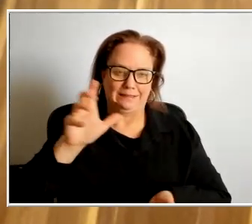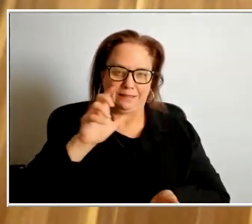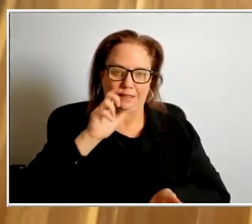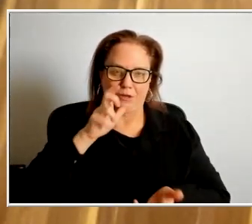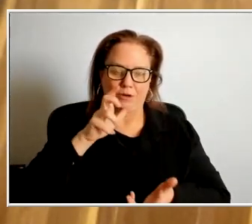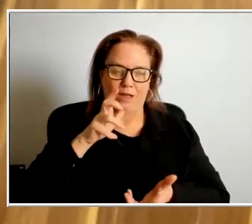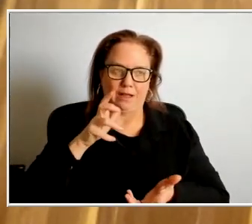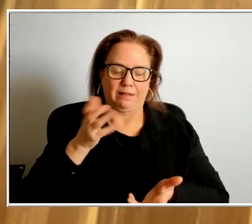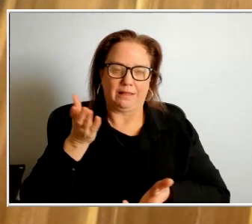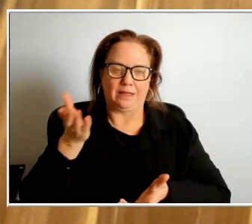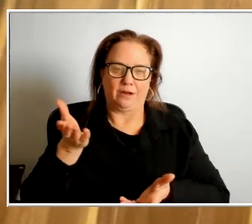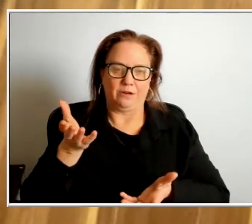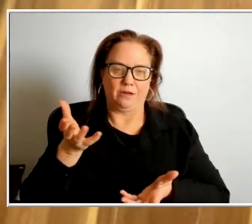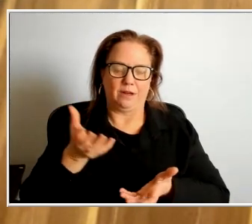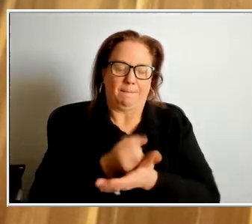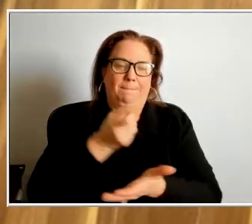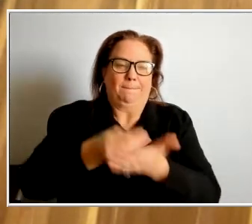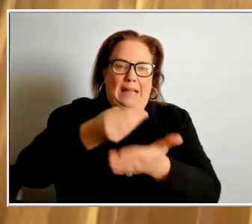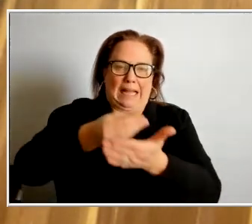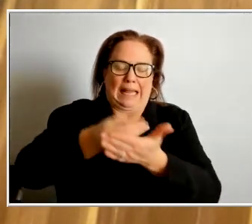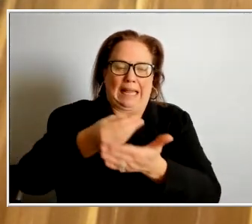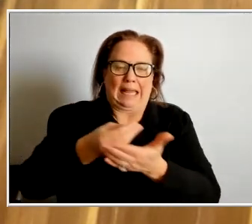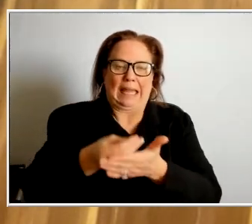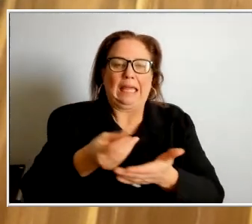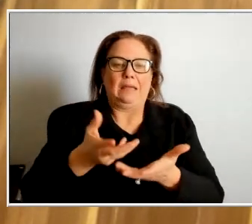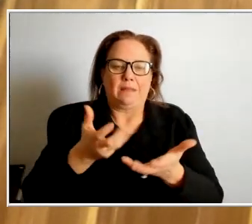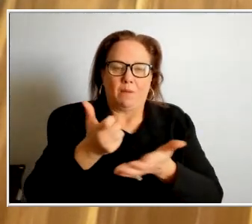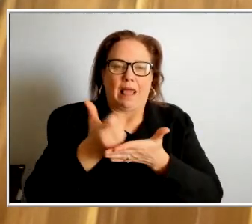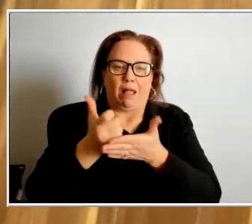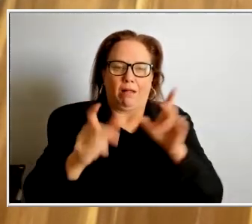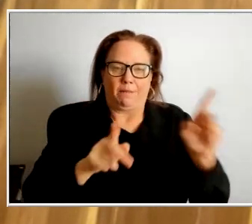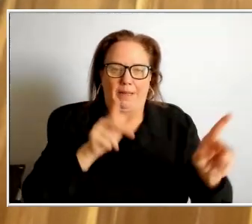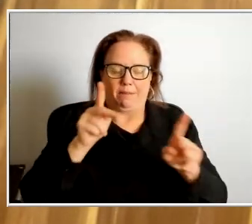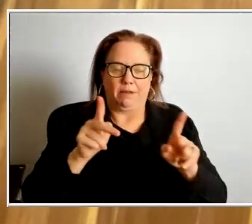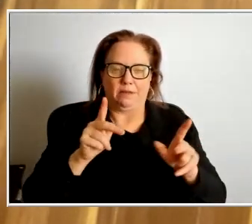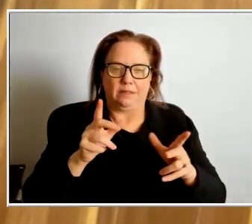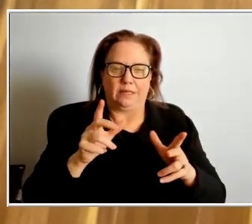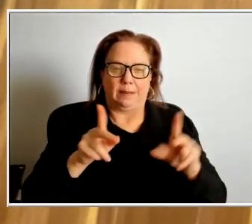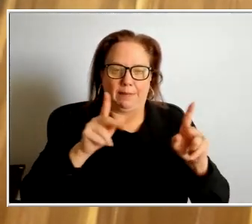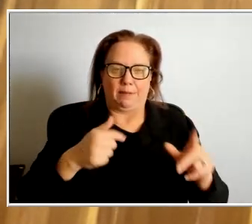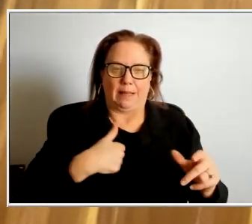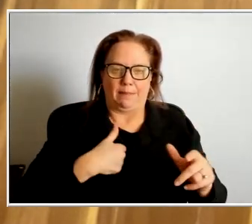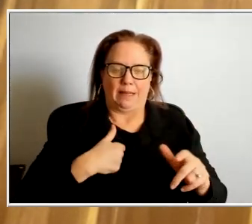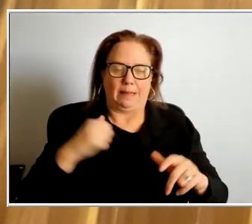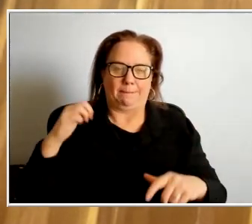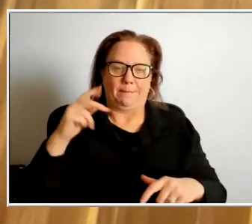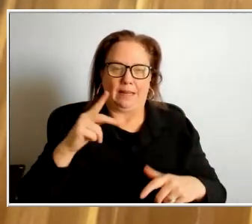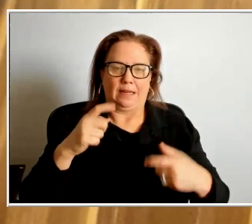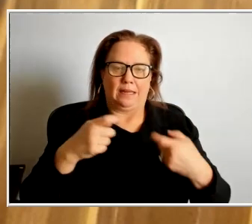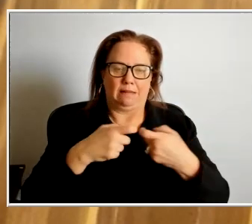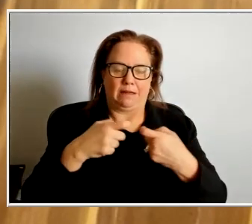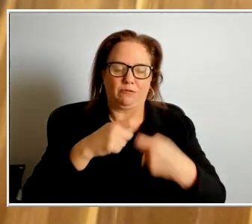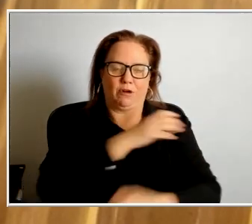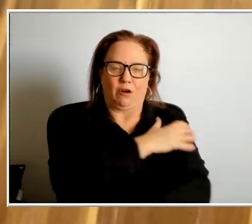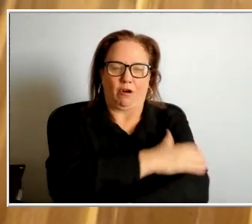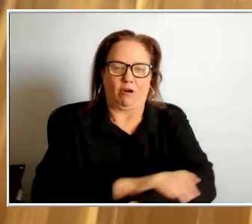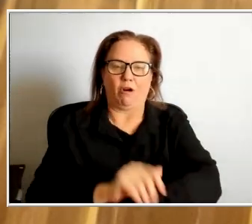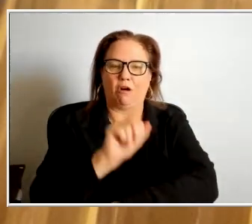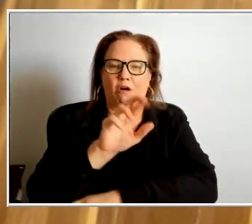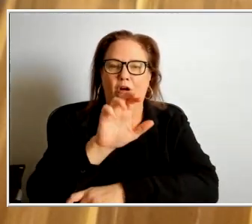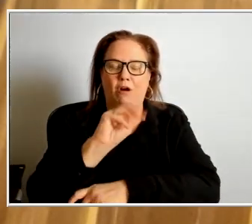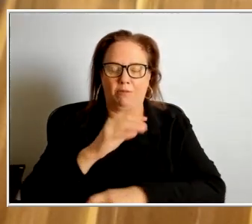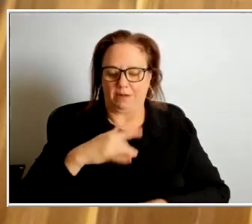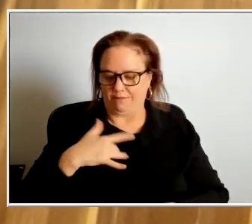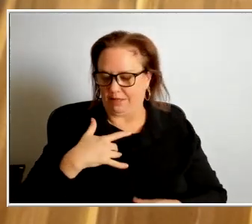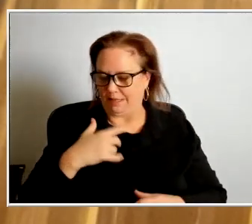it to make necessarily a giant profit. They're in it to help people and to get people like me back in an electric arm and feeling, back